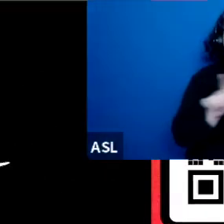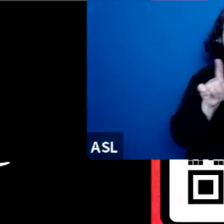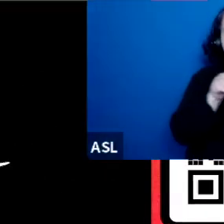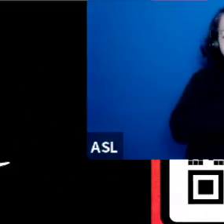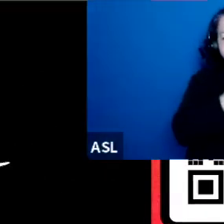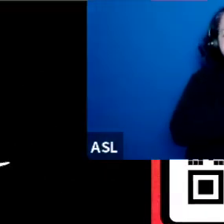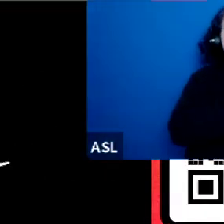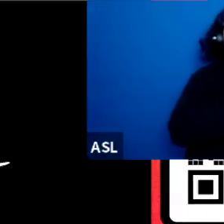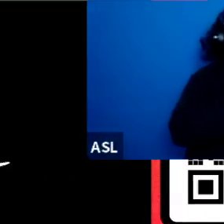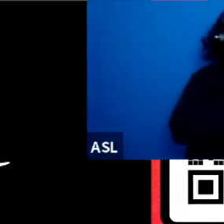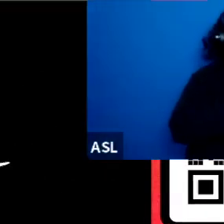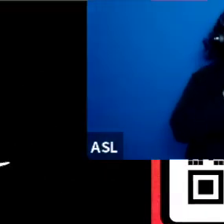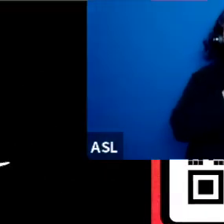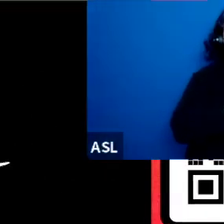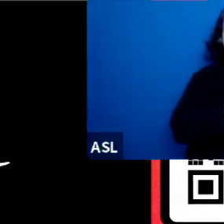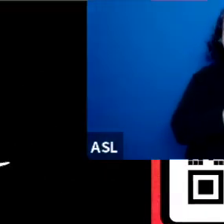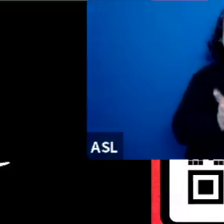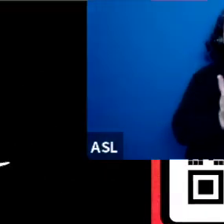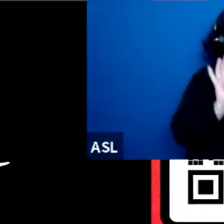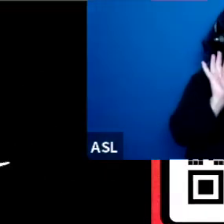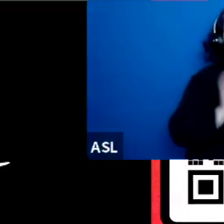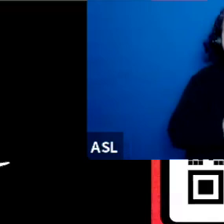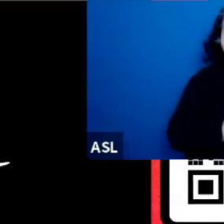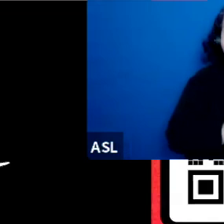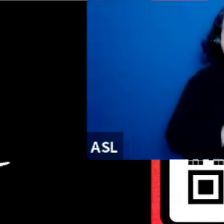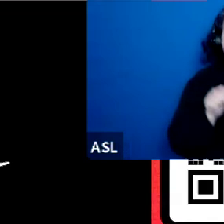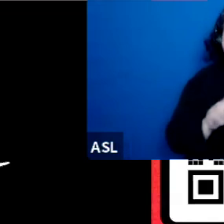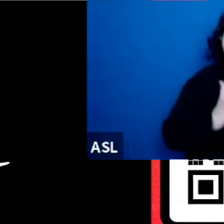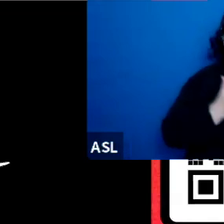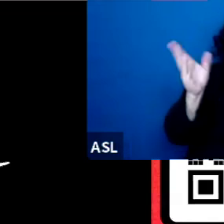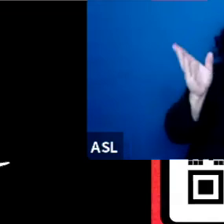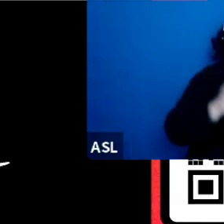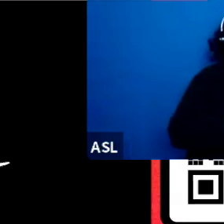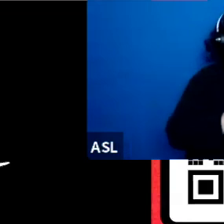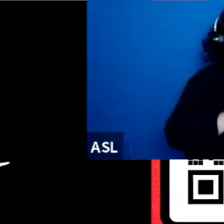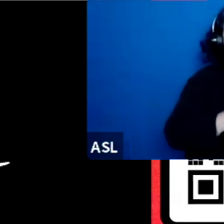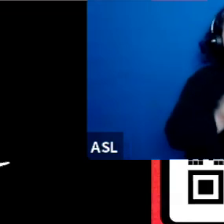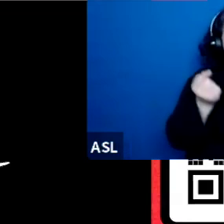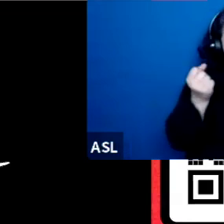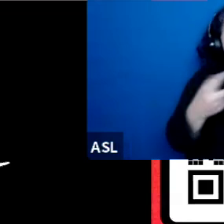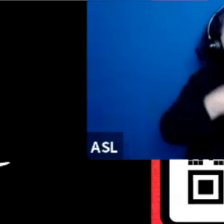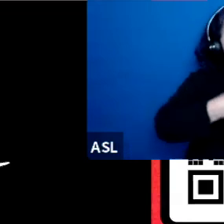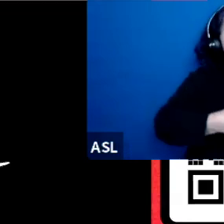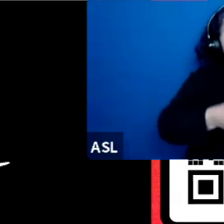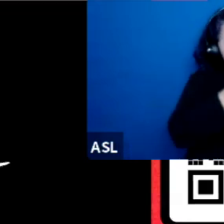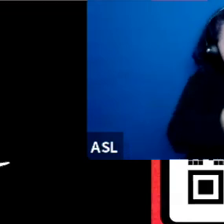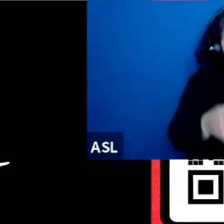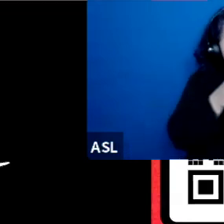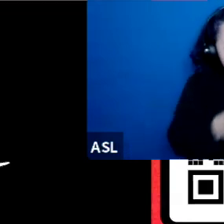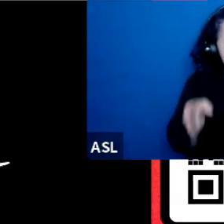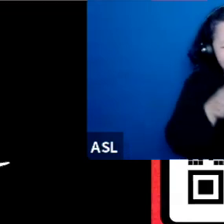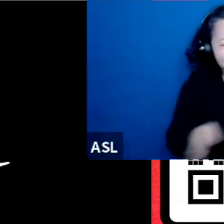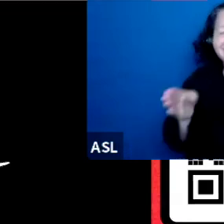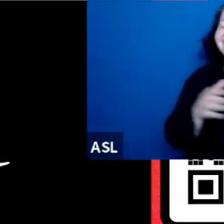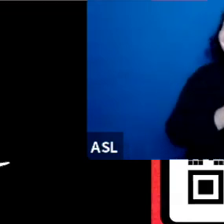This is our webinar. This has been planned for months in advance. So we're going to talk more in depth about our toolkit that was a labor